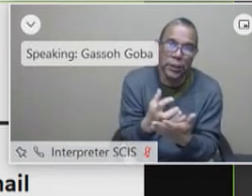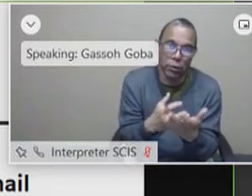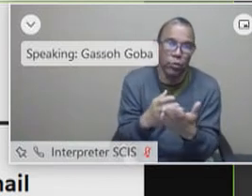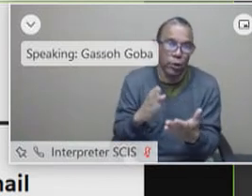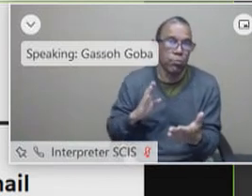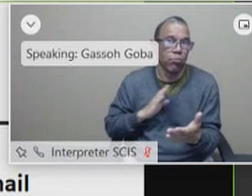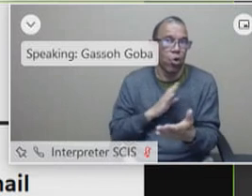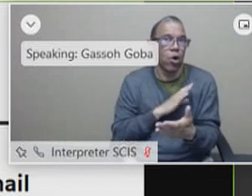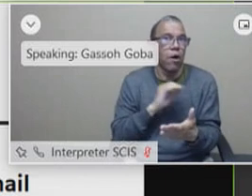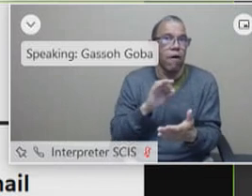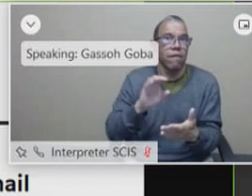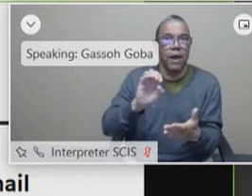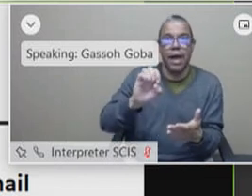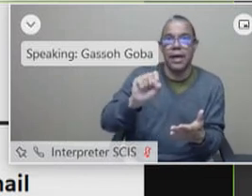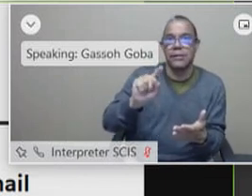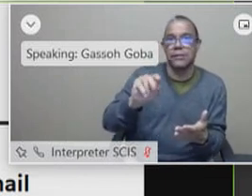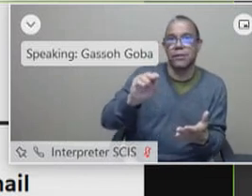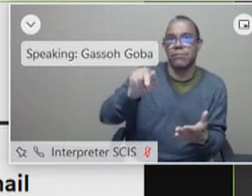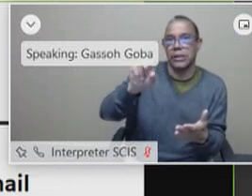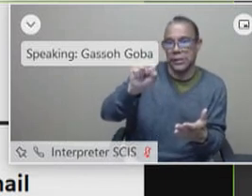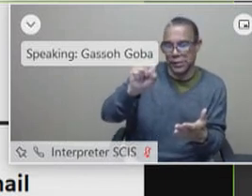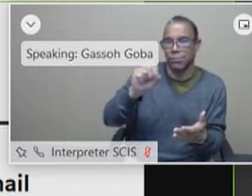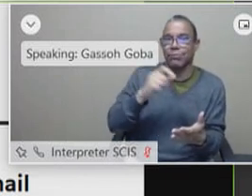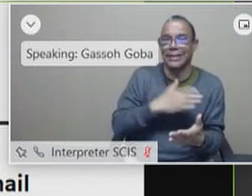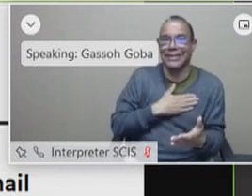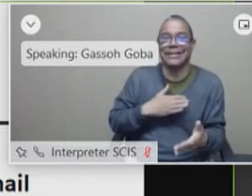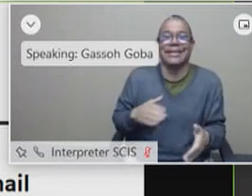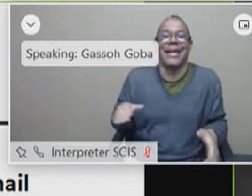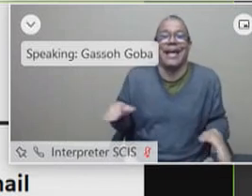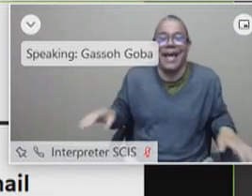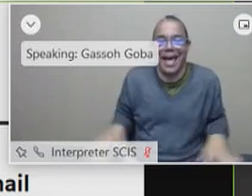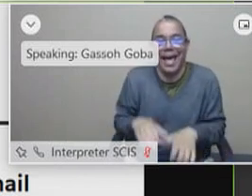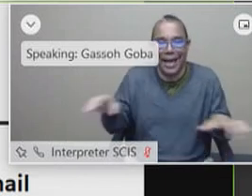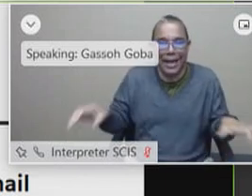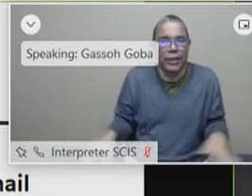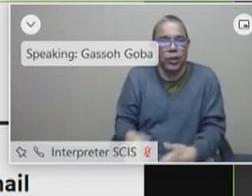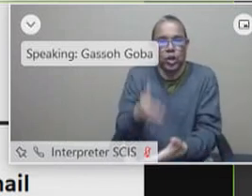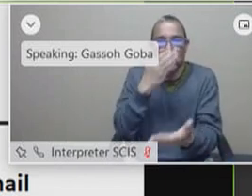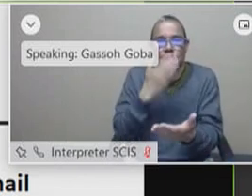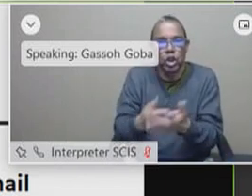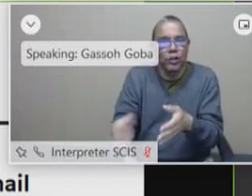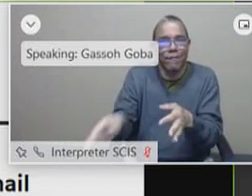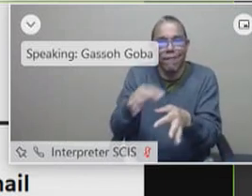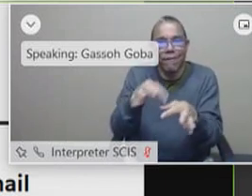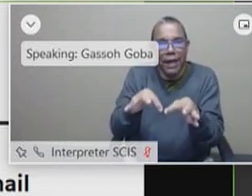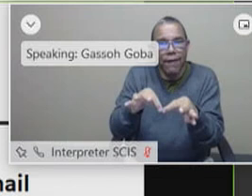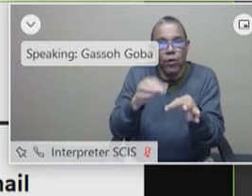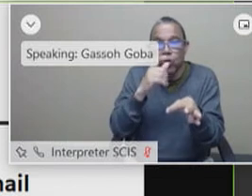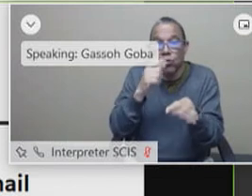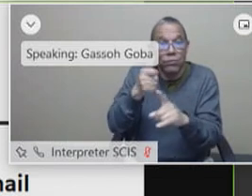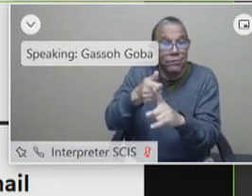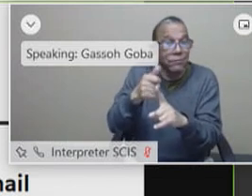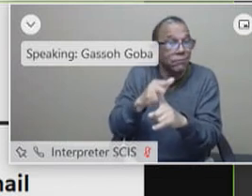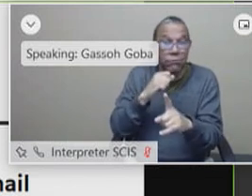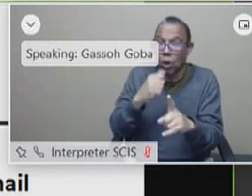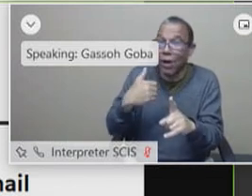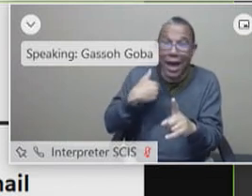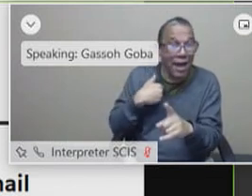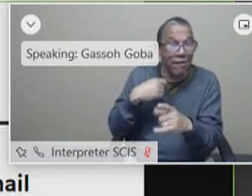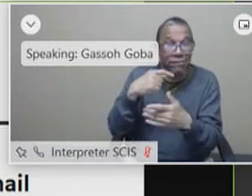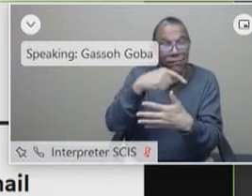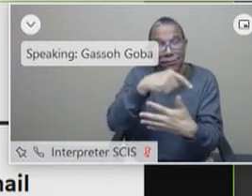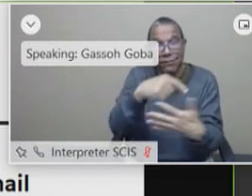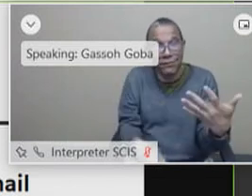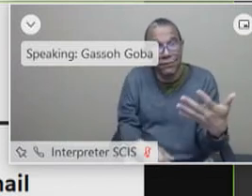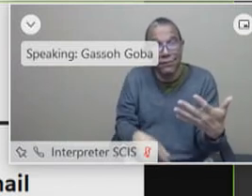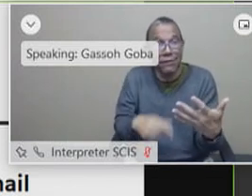of the folks who have the political currency to act in good faith to Baltimoreans who do not have the political